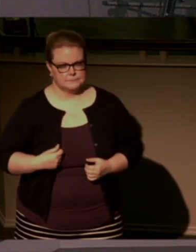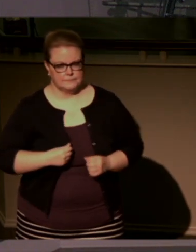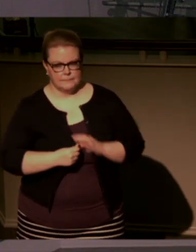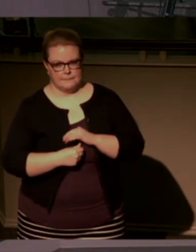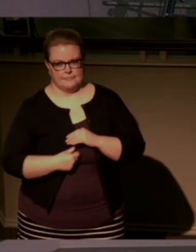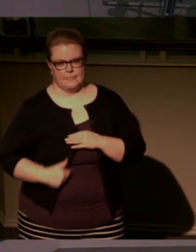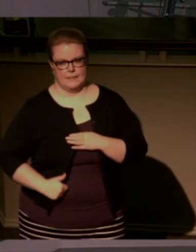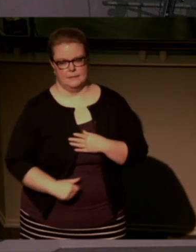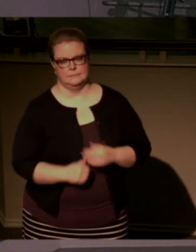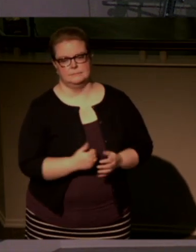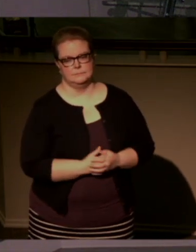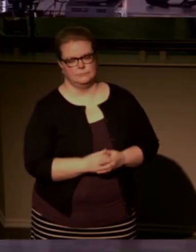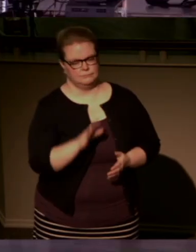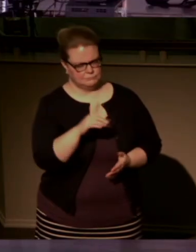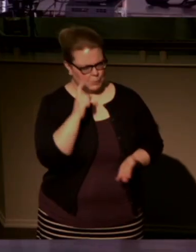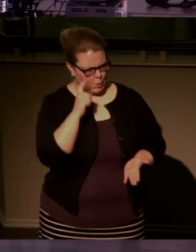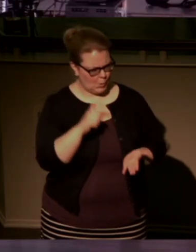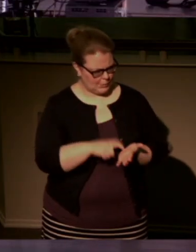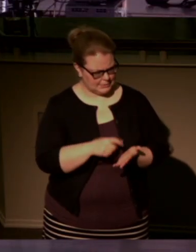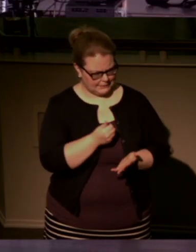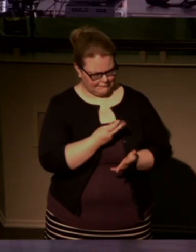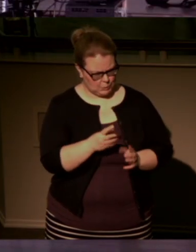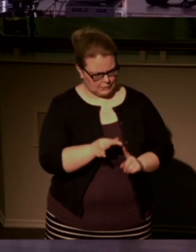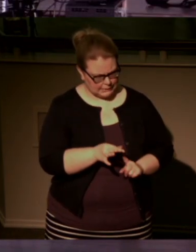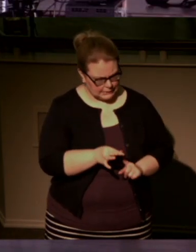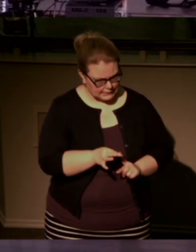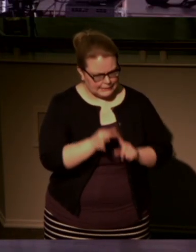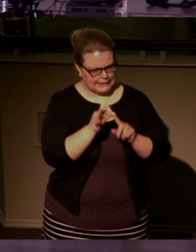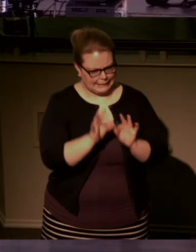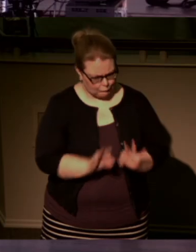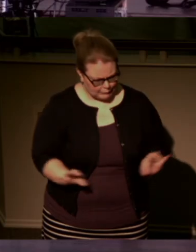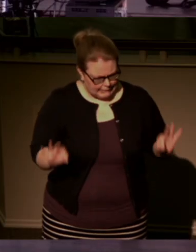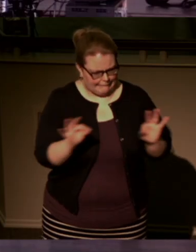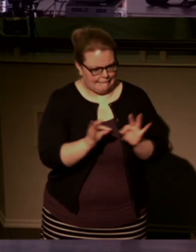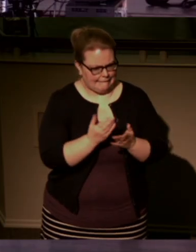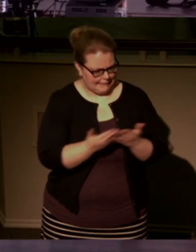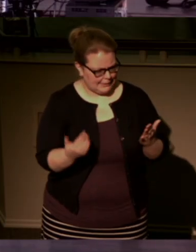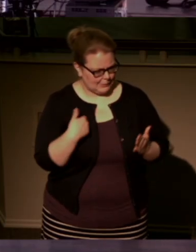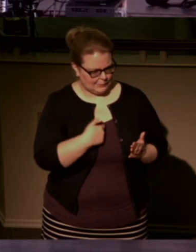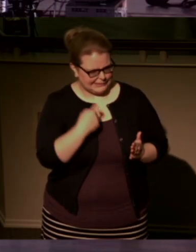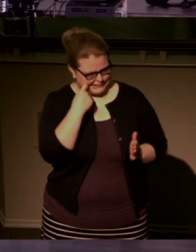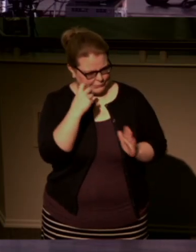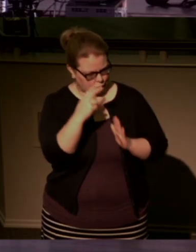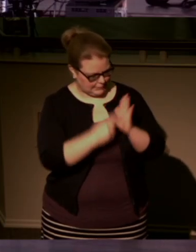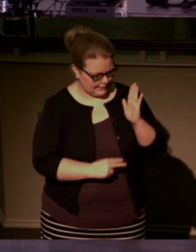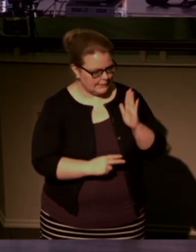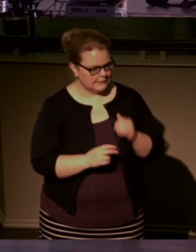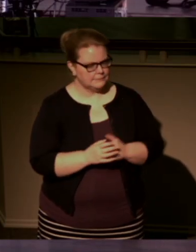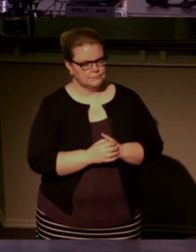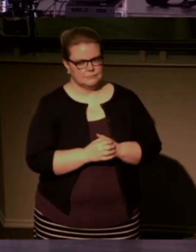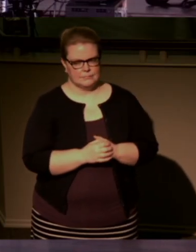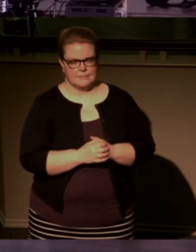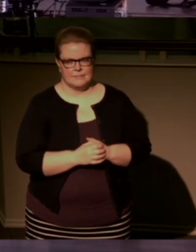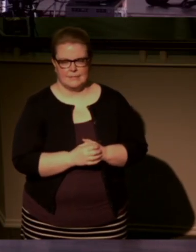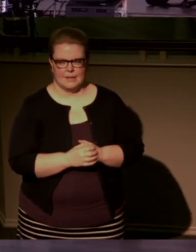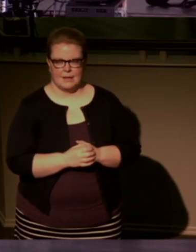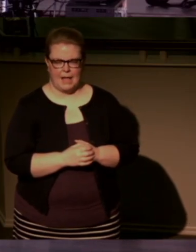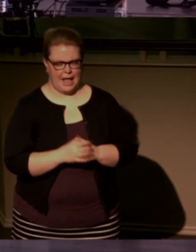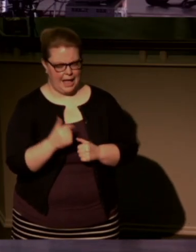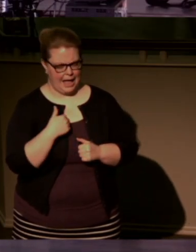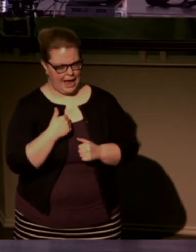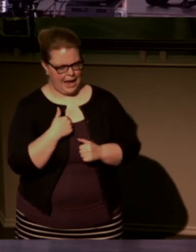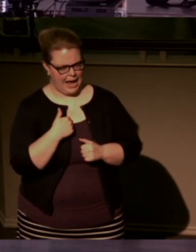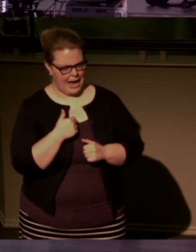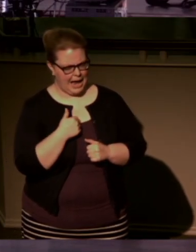So I want you to notice a few really critical things about our passage, because I would call these